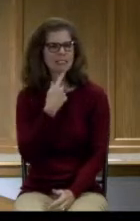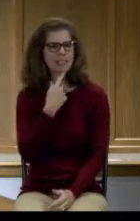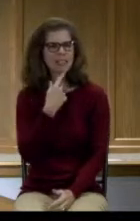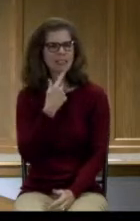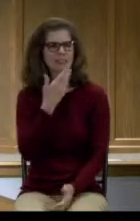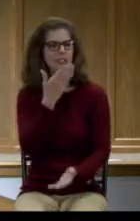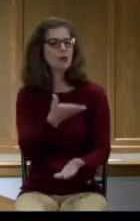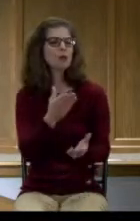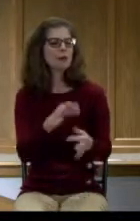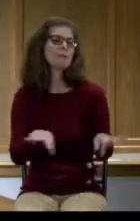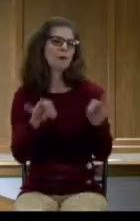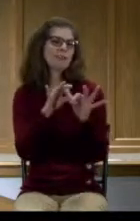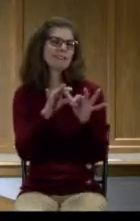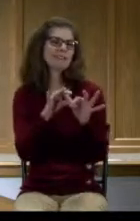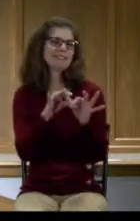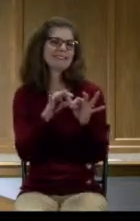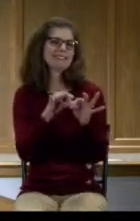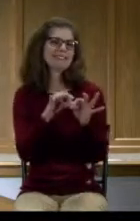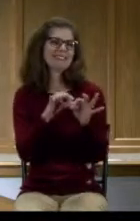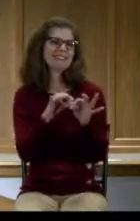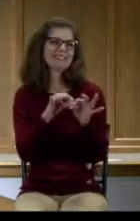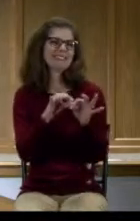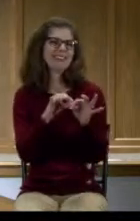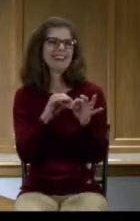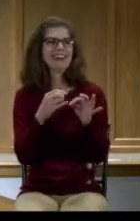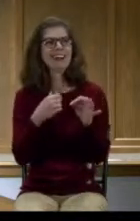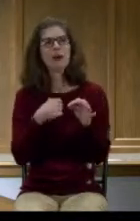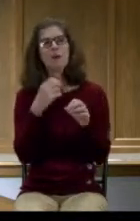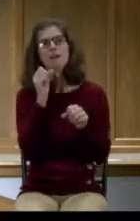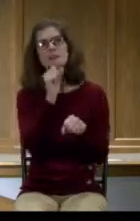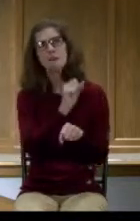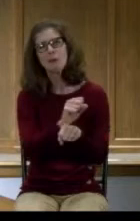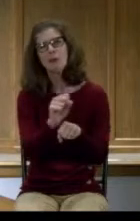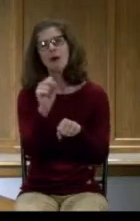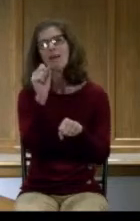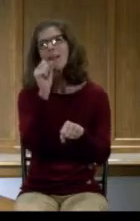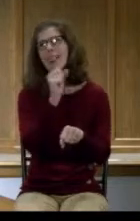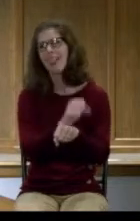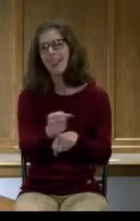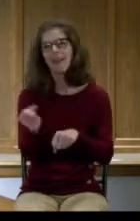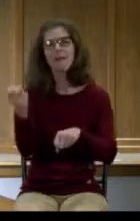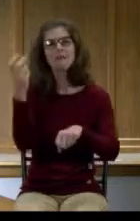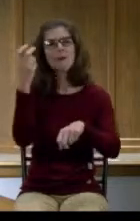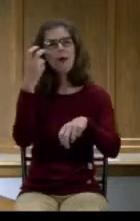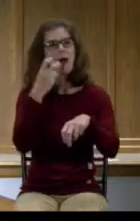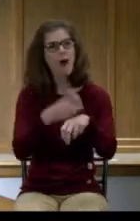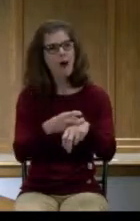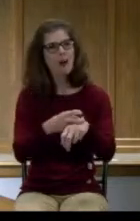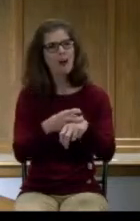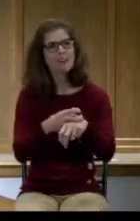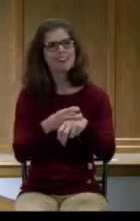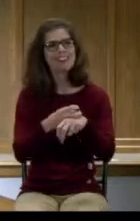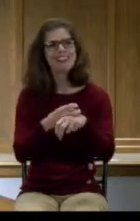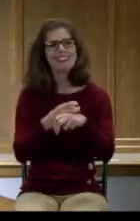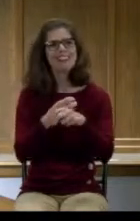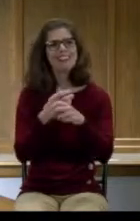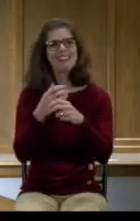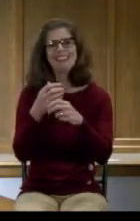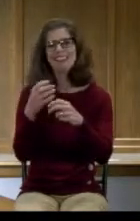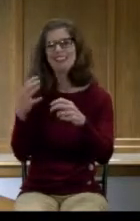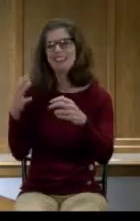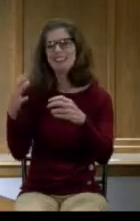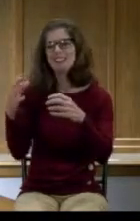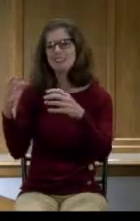irony is, we spend so much time trying to seek the approval of people we barely